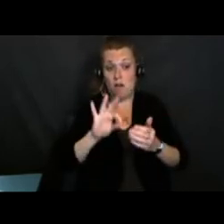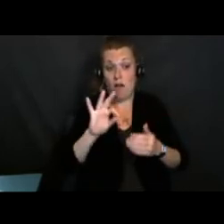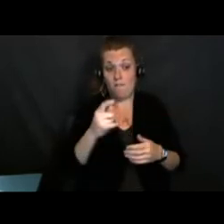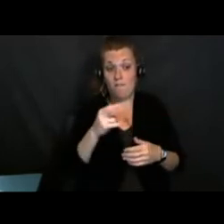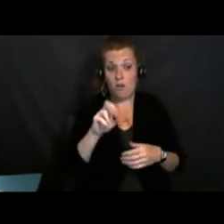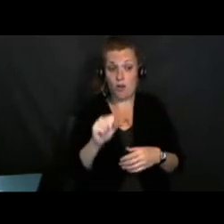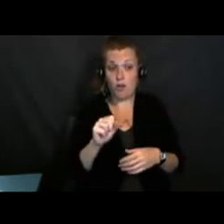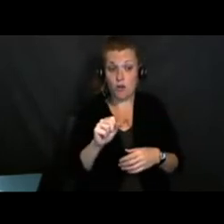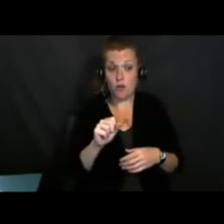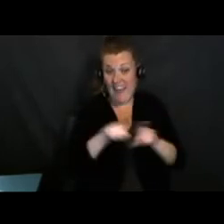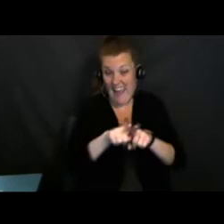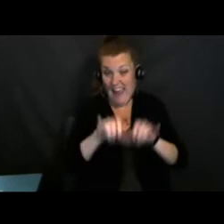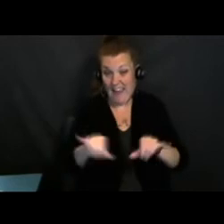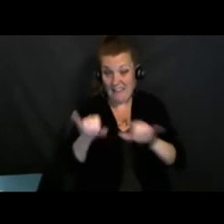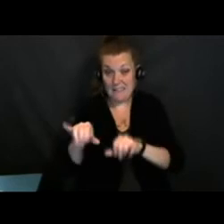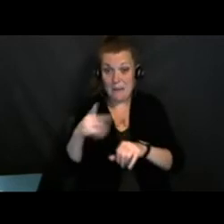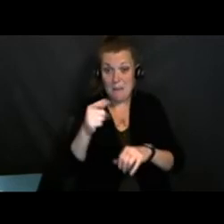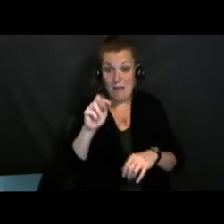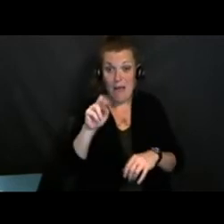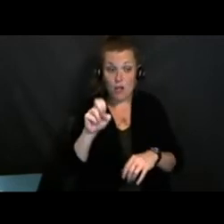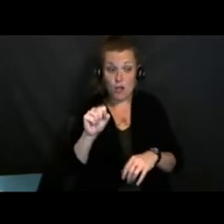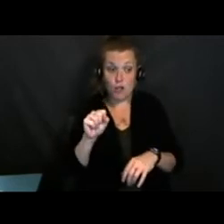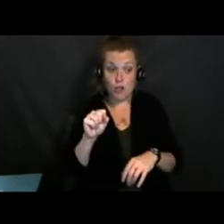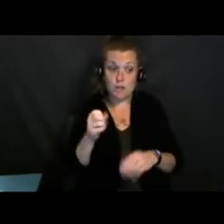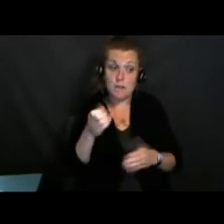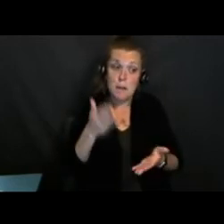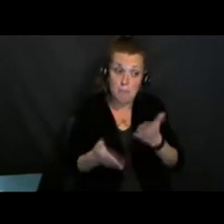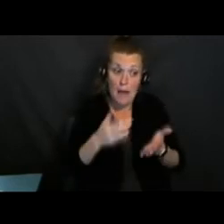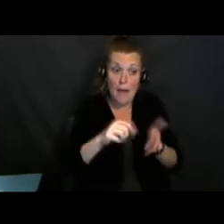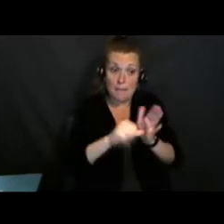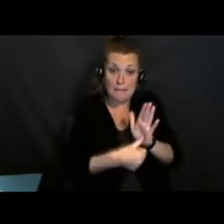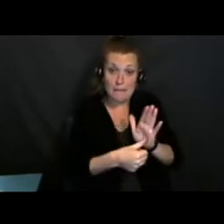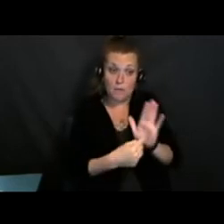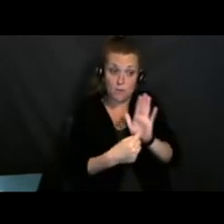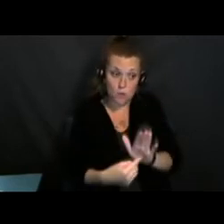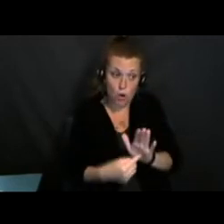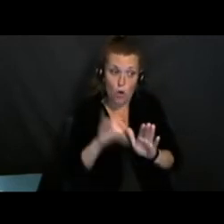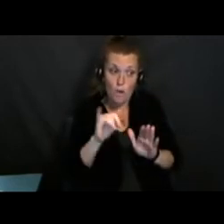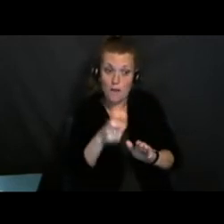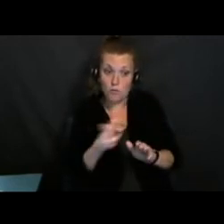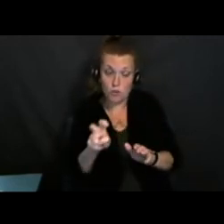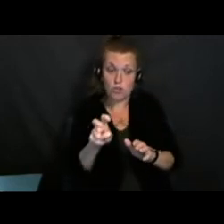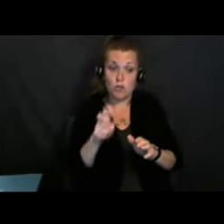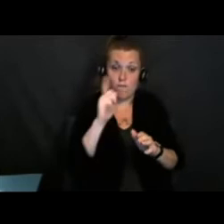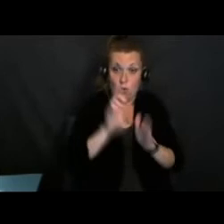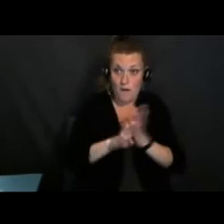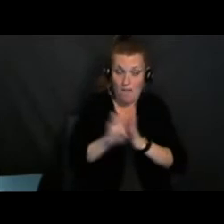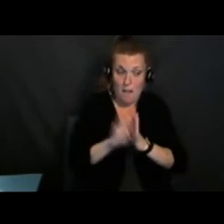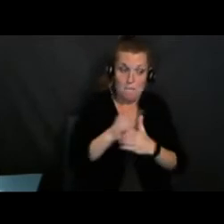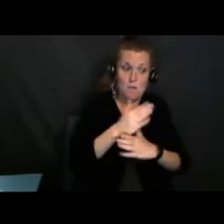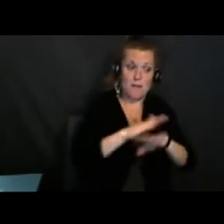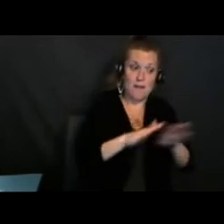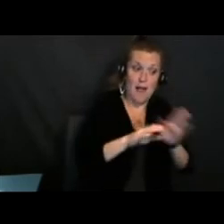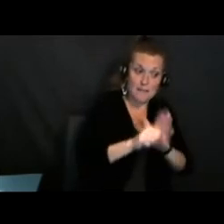as patterns, may be a mark of this transition between non-symbolic and symbolic numerical